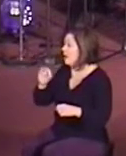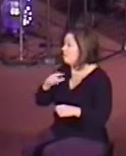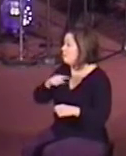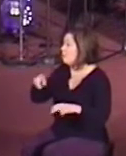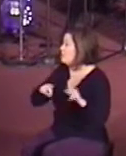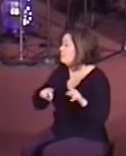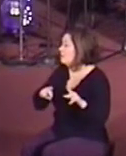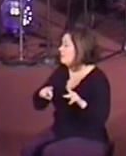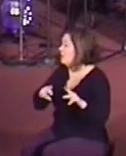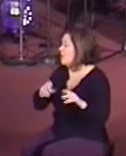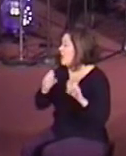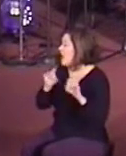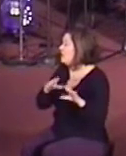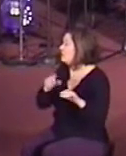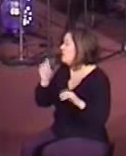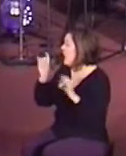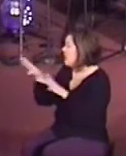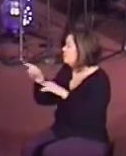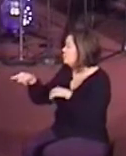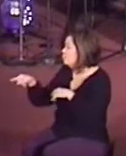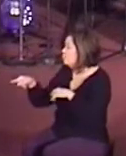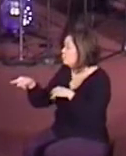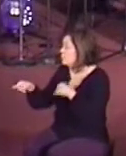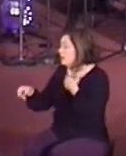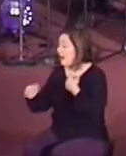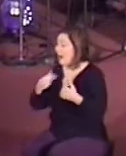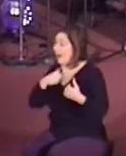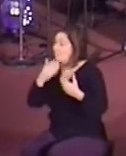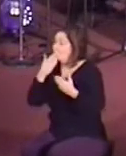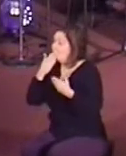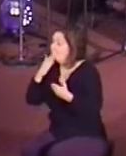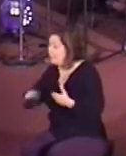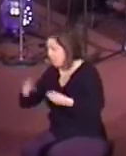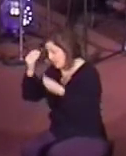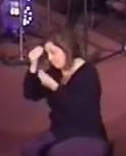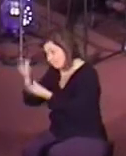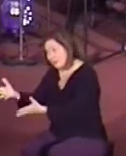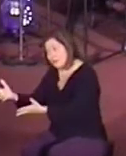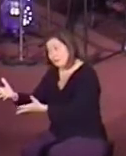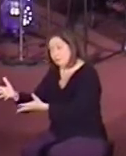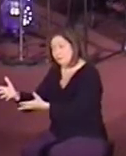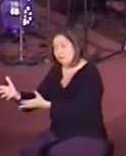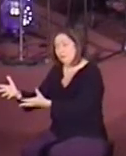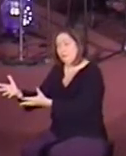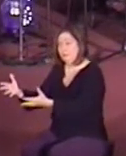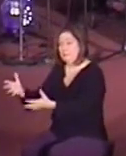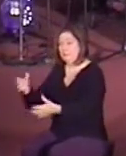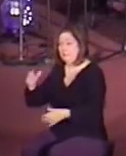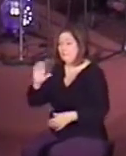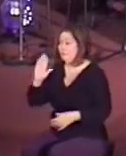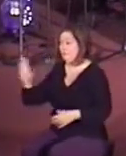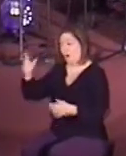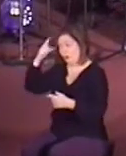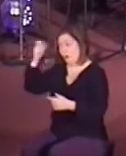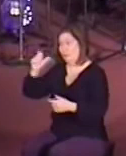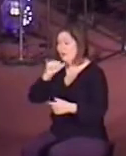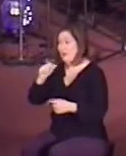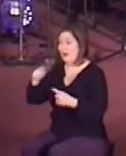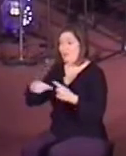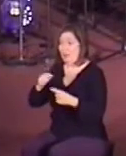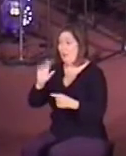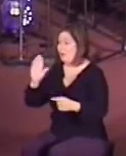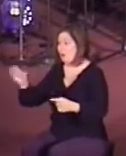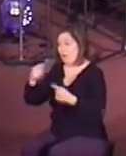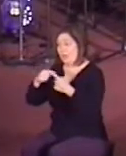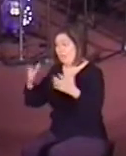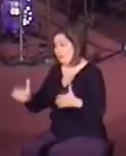its interpretation concern your enemies.'" I've got bad news for you, Nebuchadnezzar. This dream is not about your enemies.